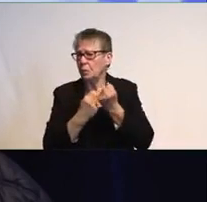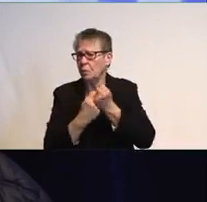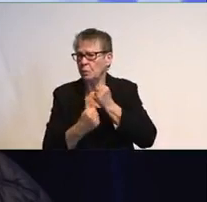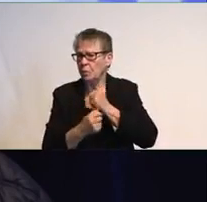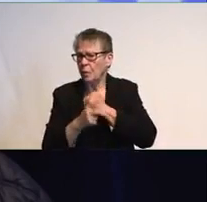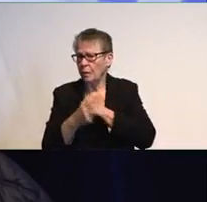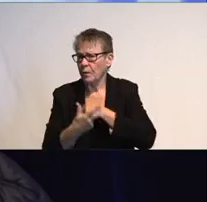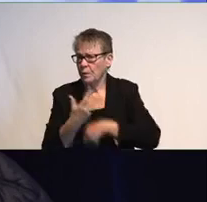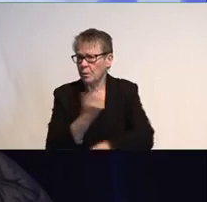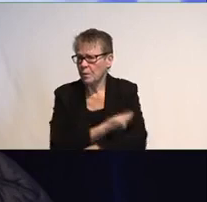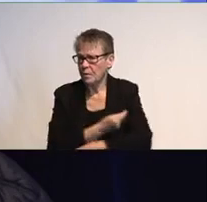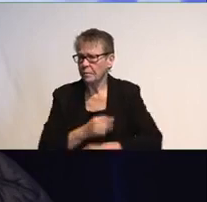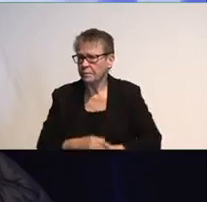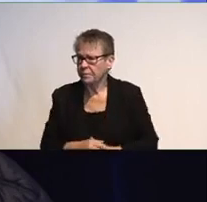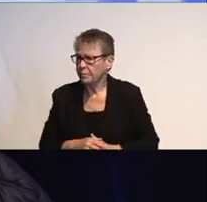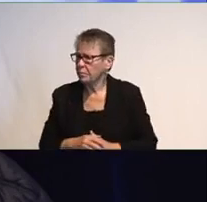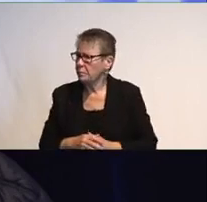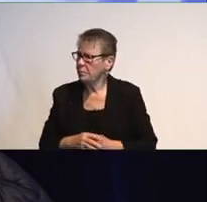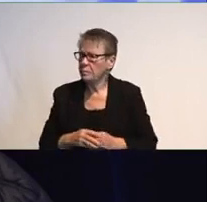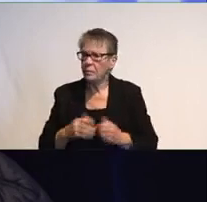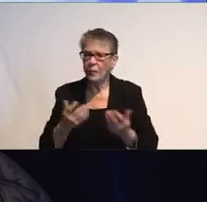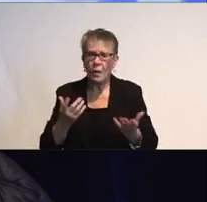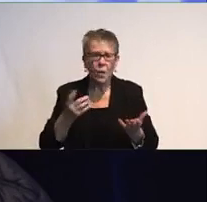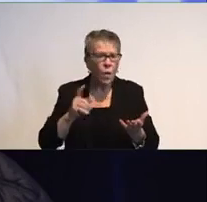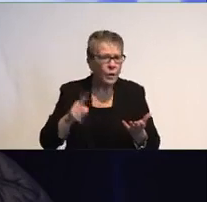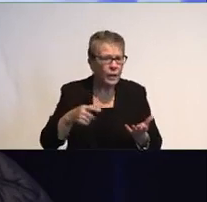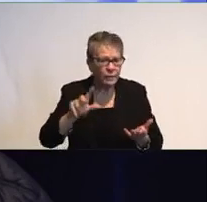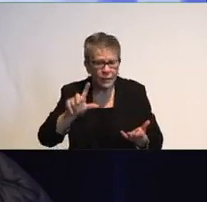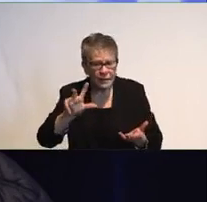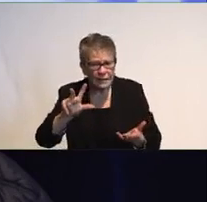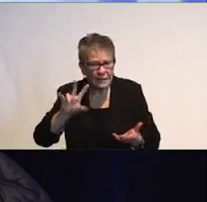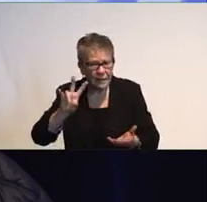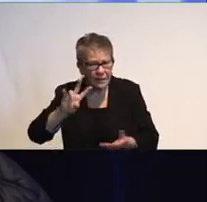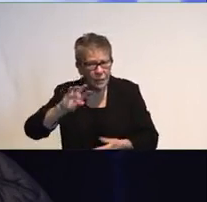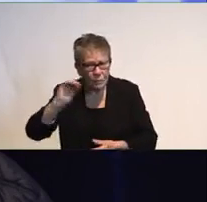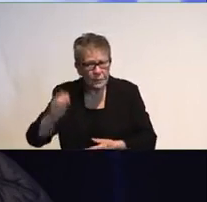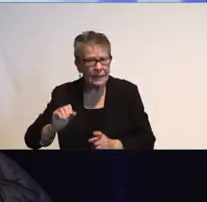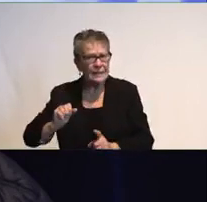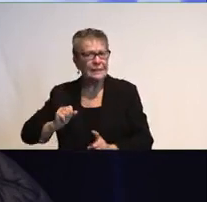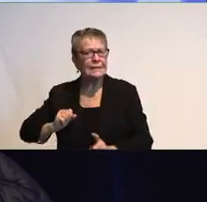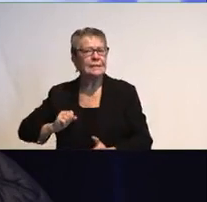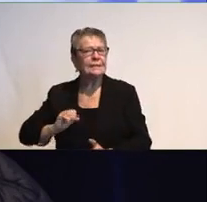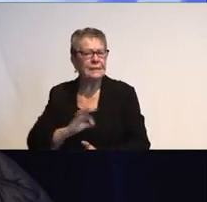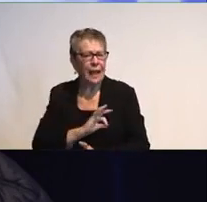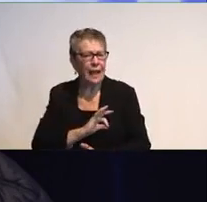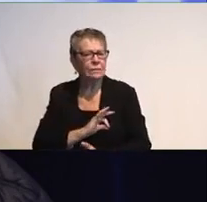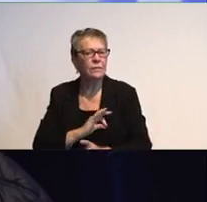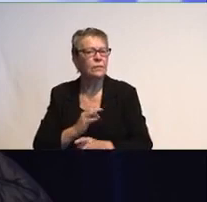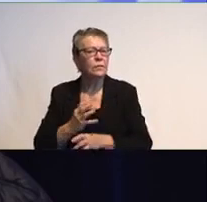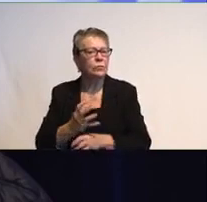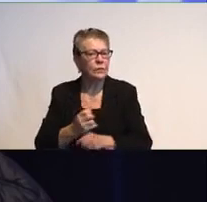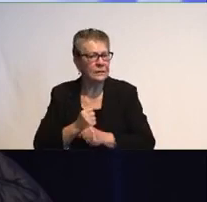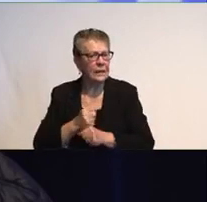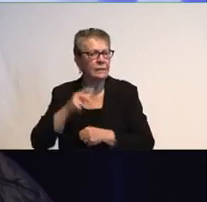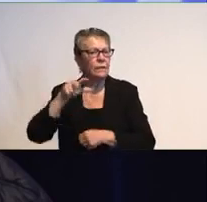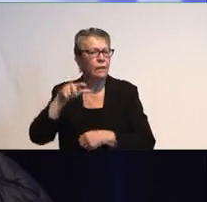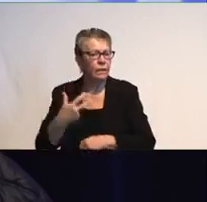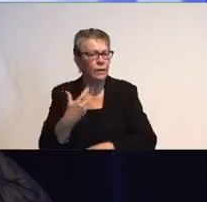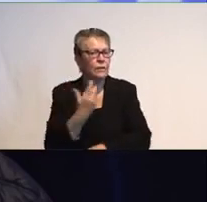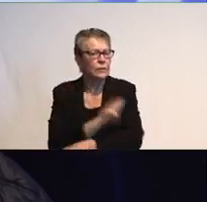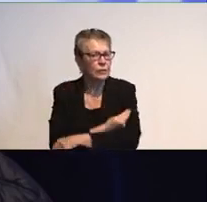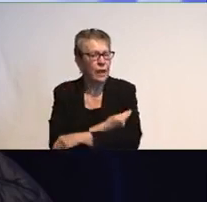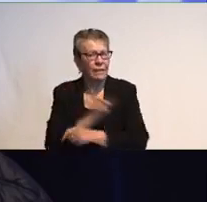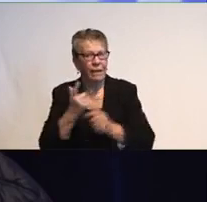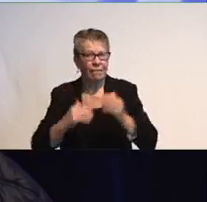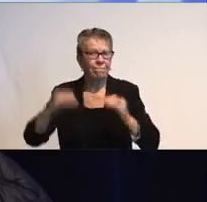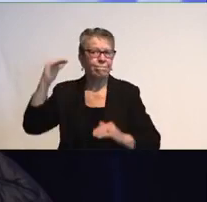only 37.8% of staff are reported to have received boosters. Both of these numbers are